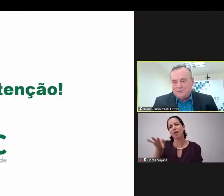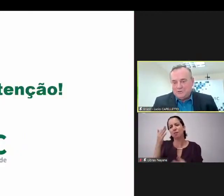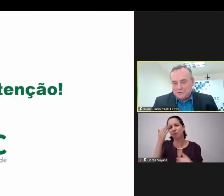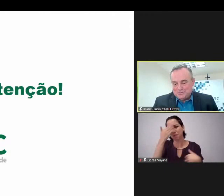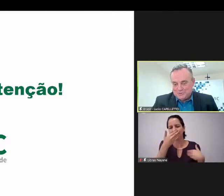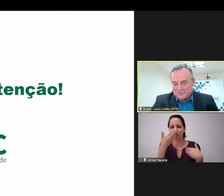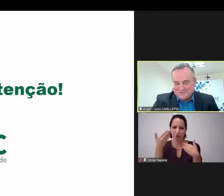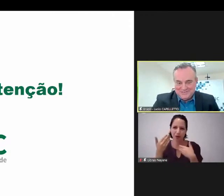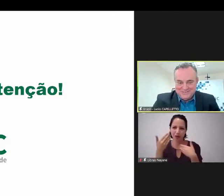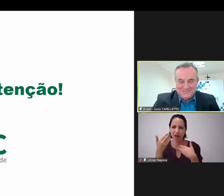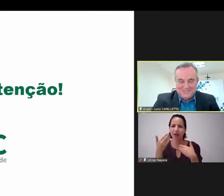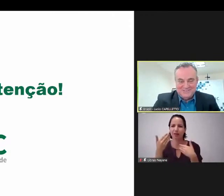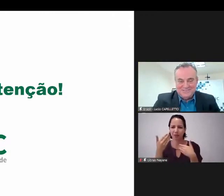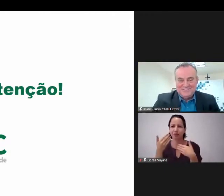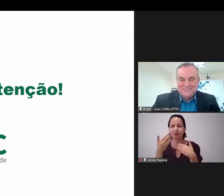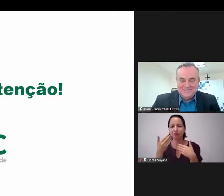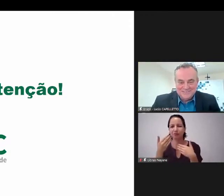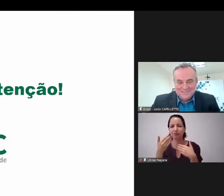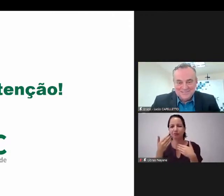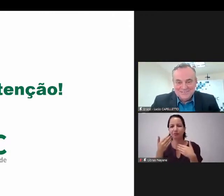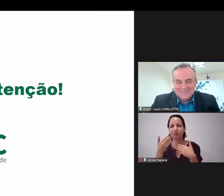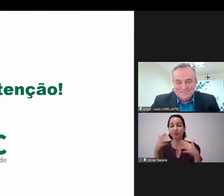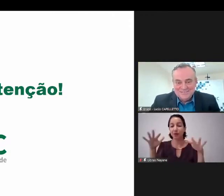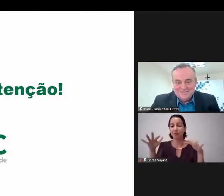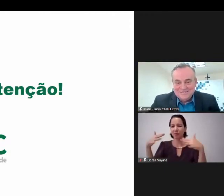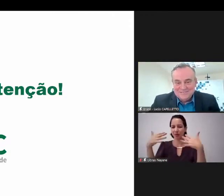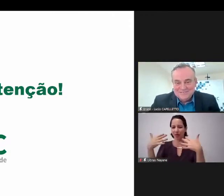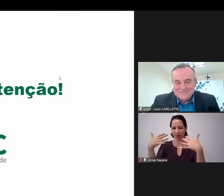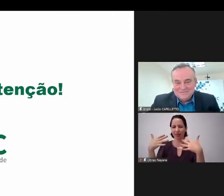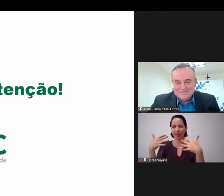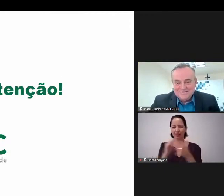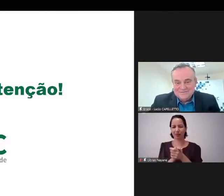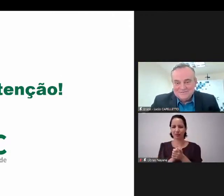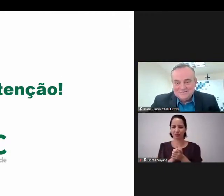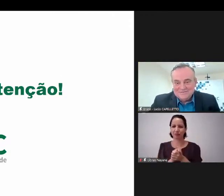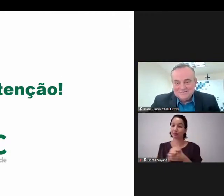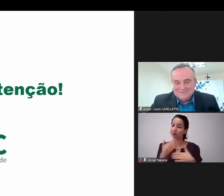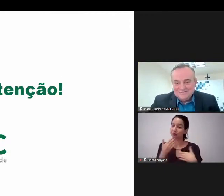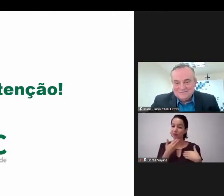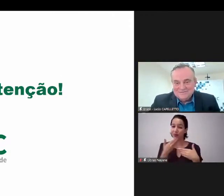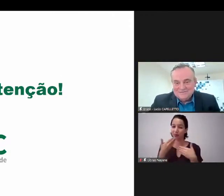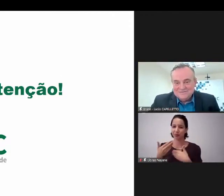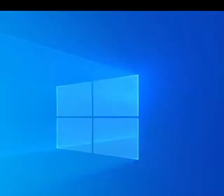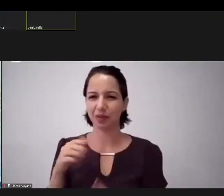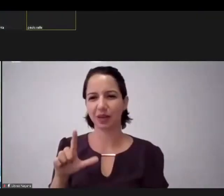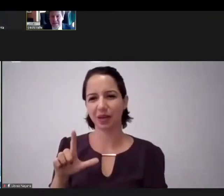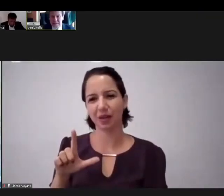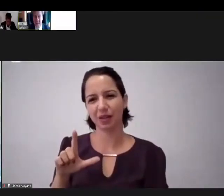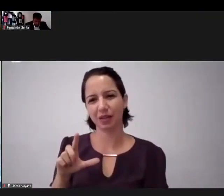Paulo, thank you for your attention and of all of you. Thank you, Lucio.